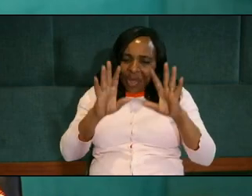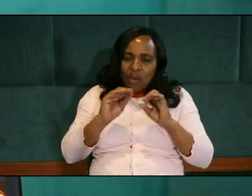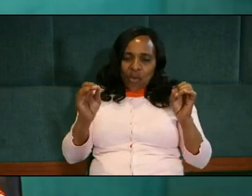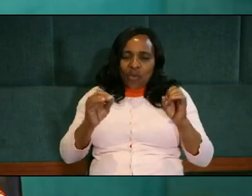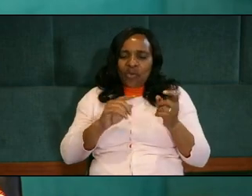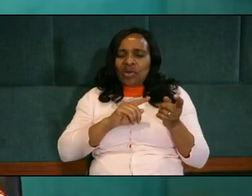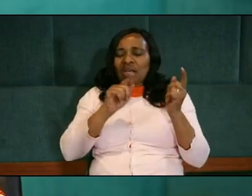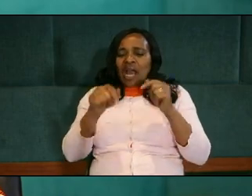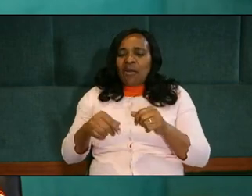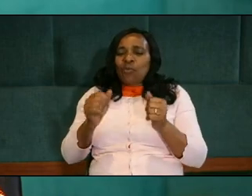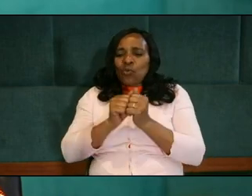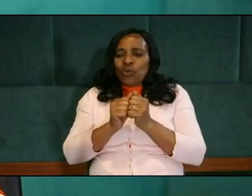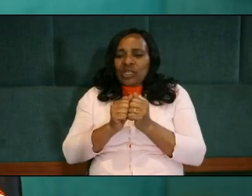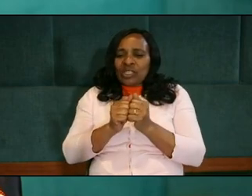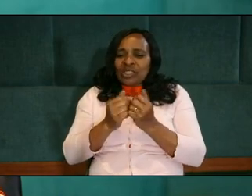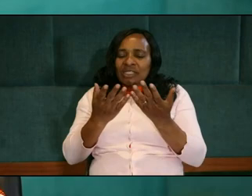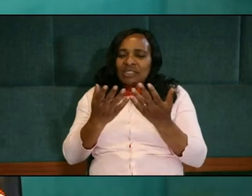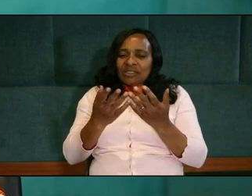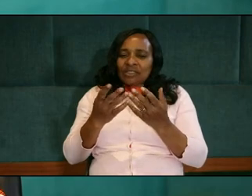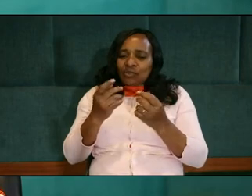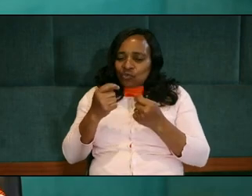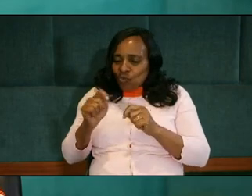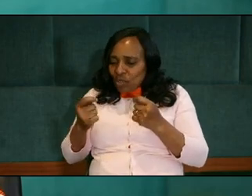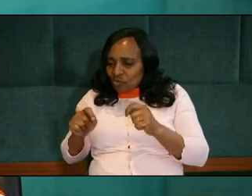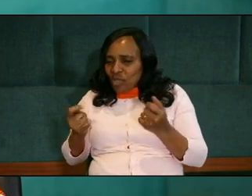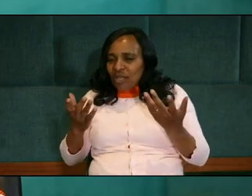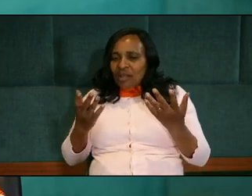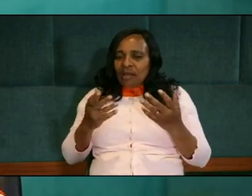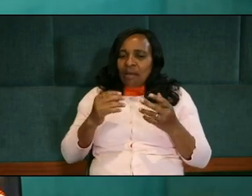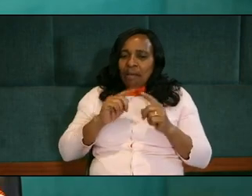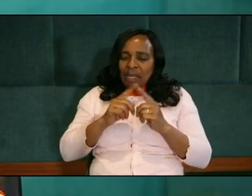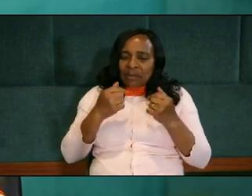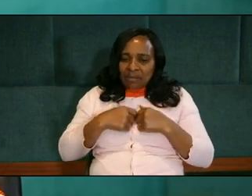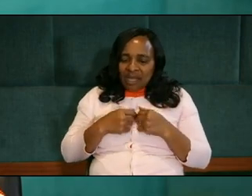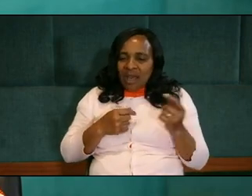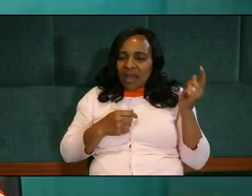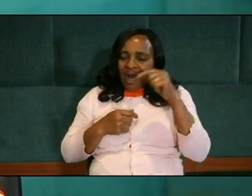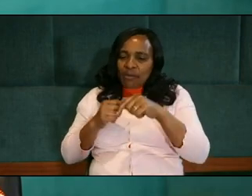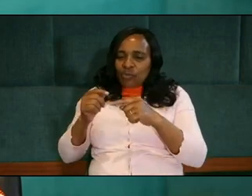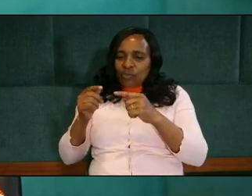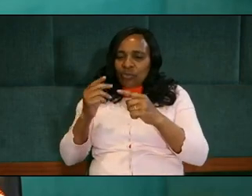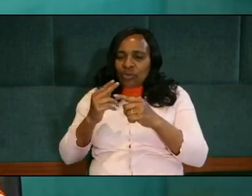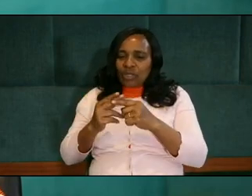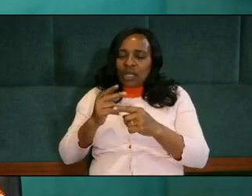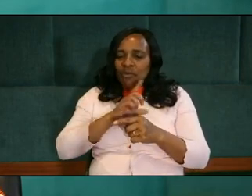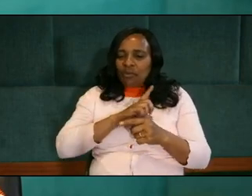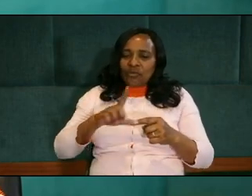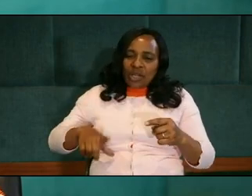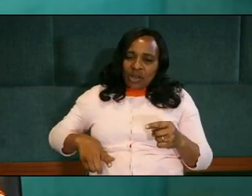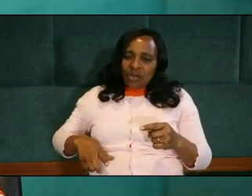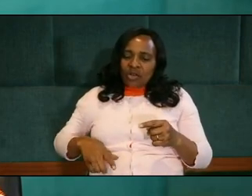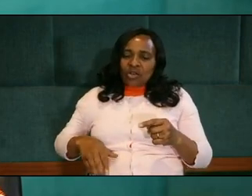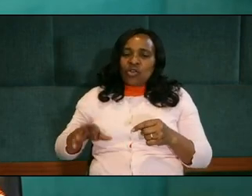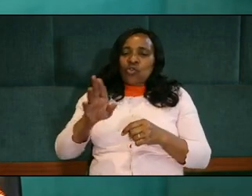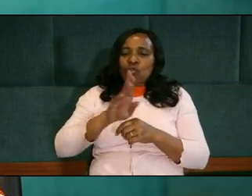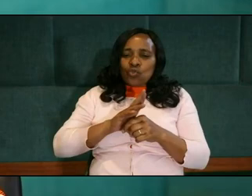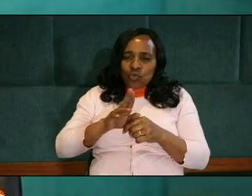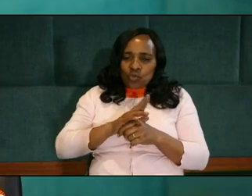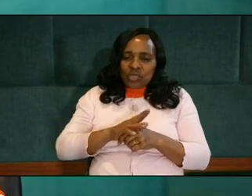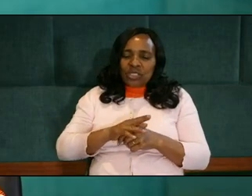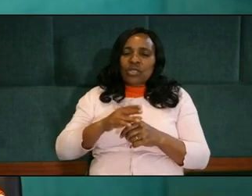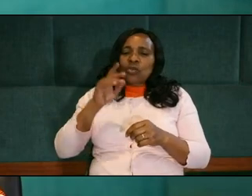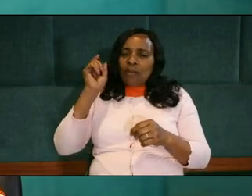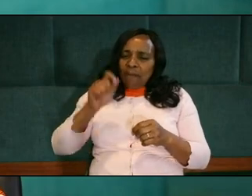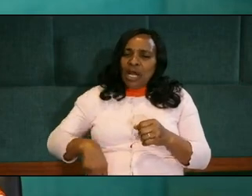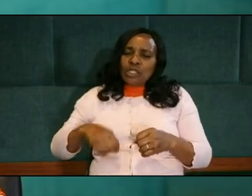to me with pipettes and test tubes and all these things, but I come to you in the name of the Lord. Do not use that. Like, you need to